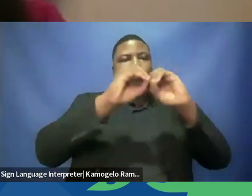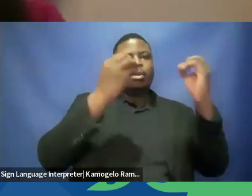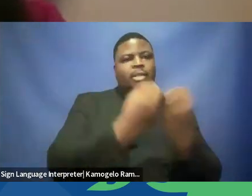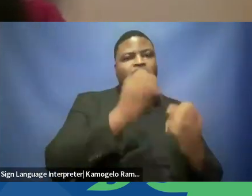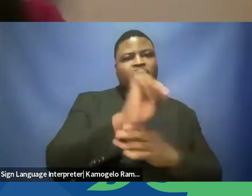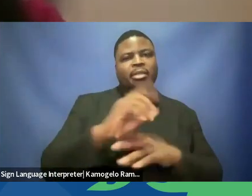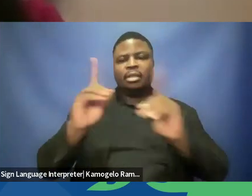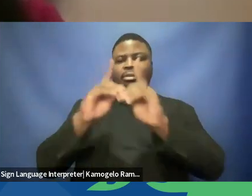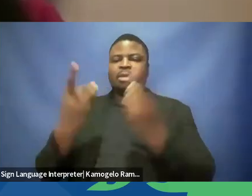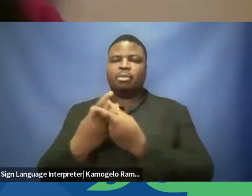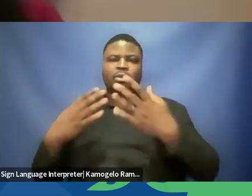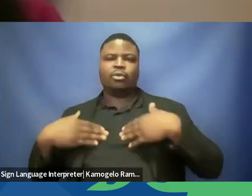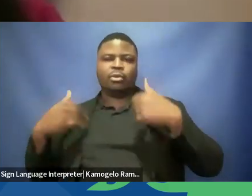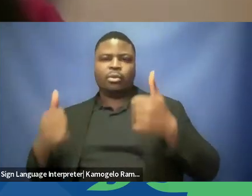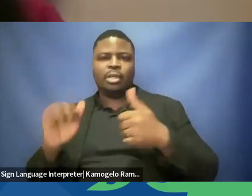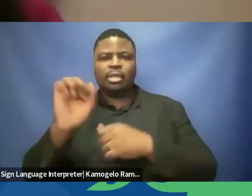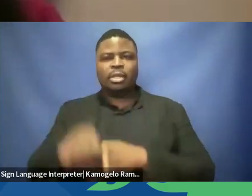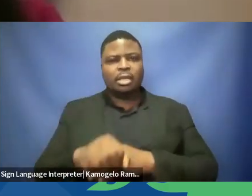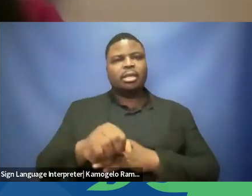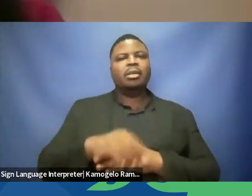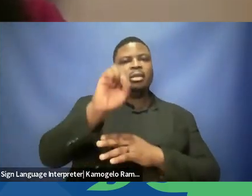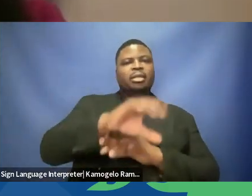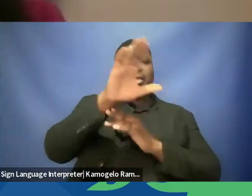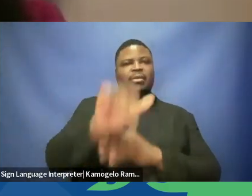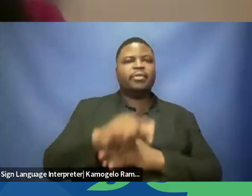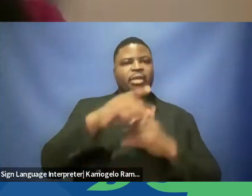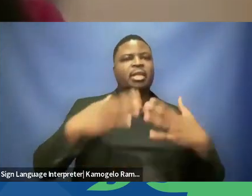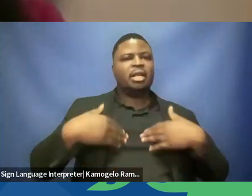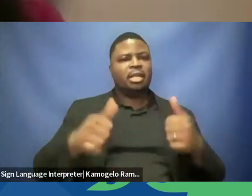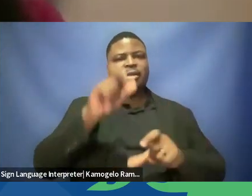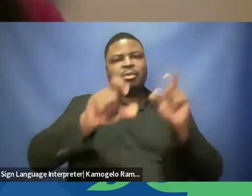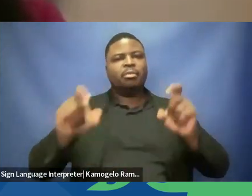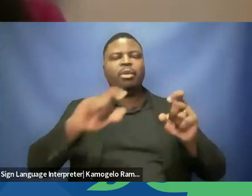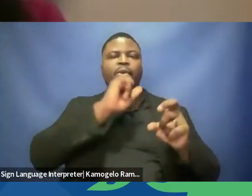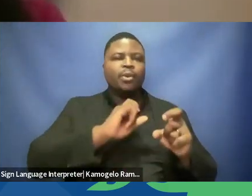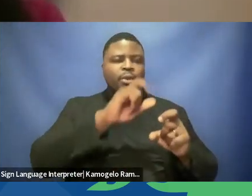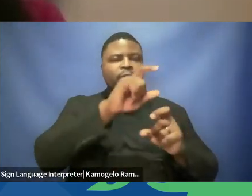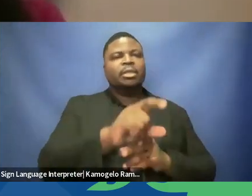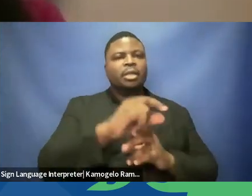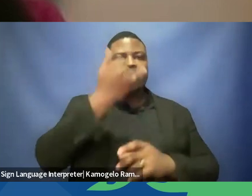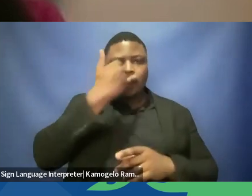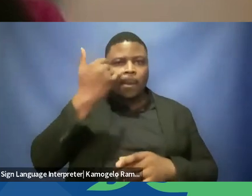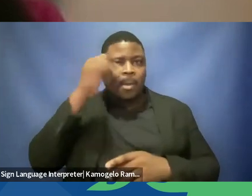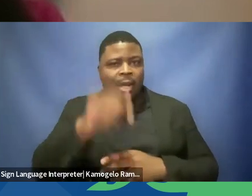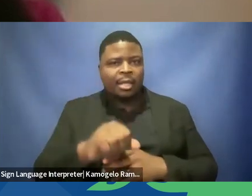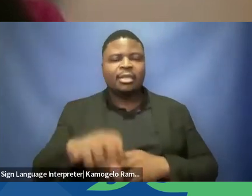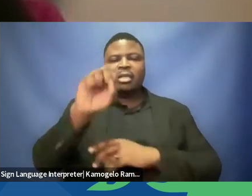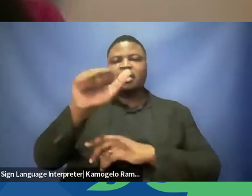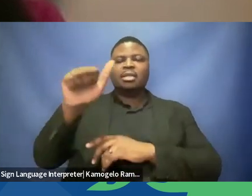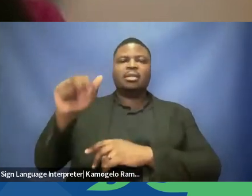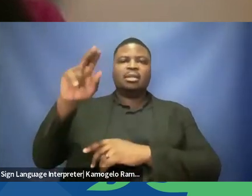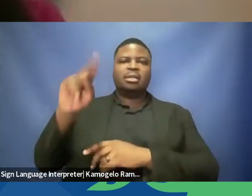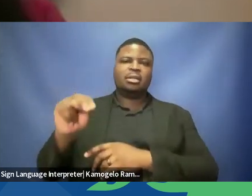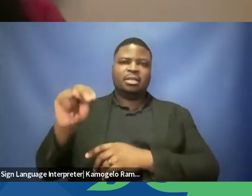Health, the South African Network of People Who Use Drugs, as well as SANAC, as well, the South African